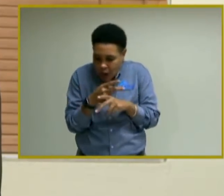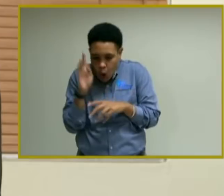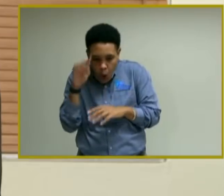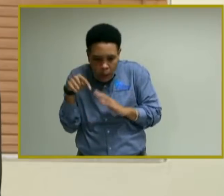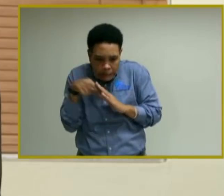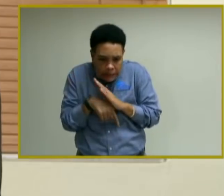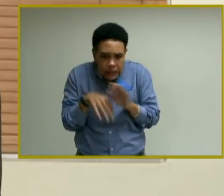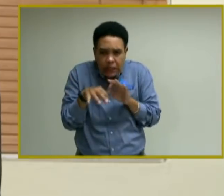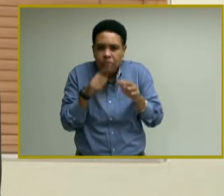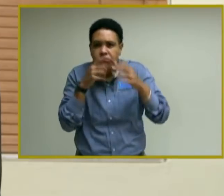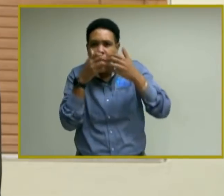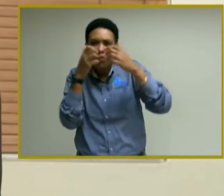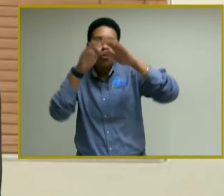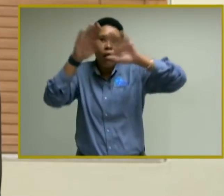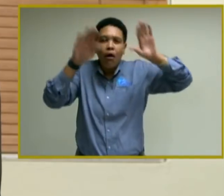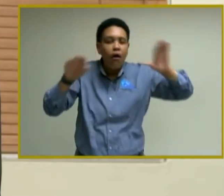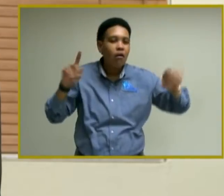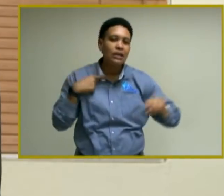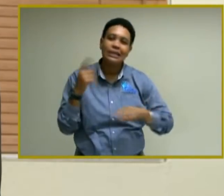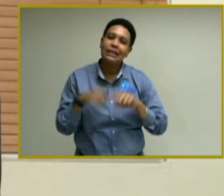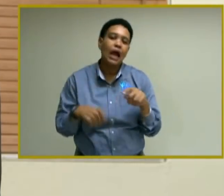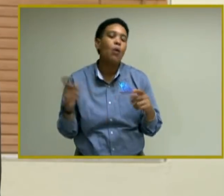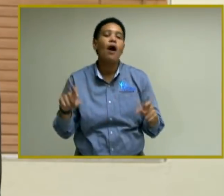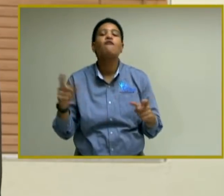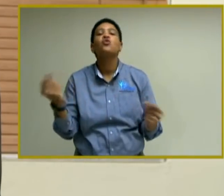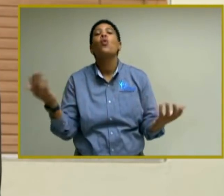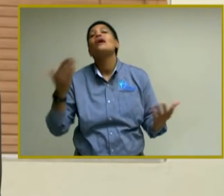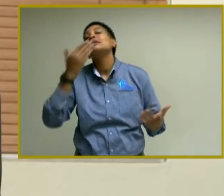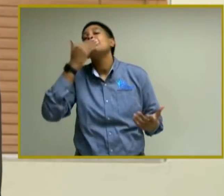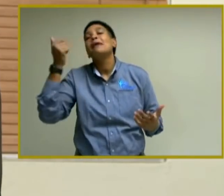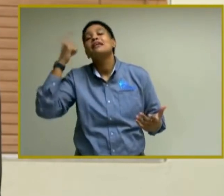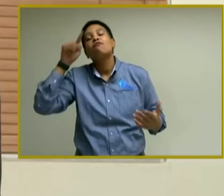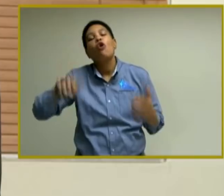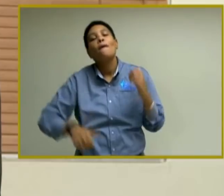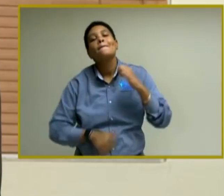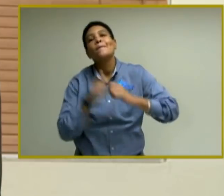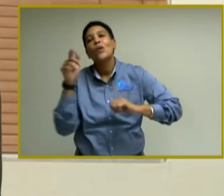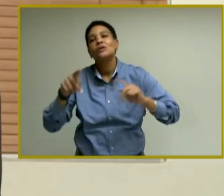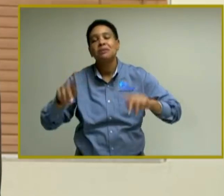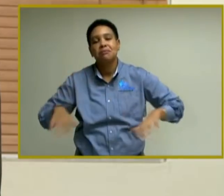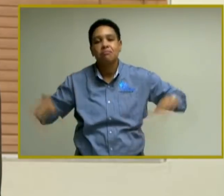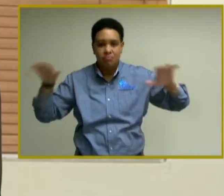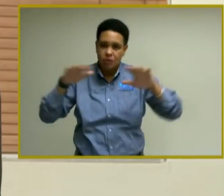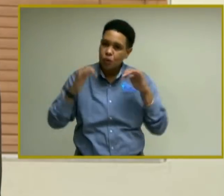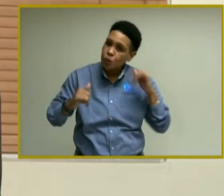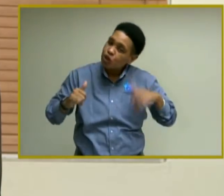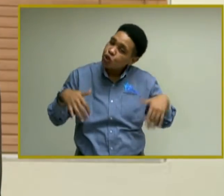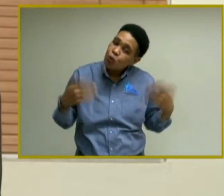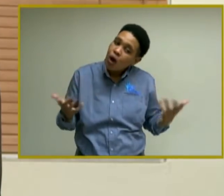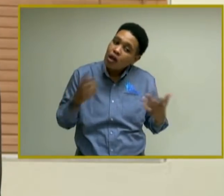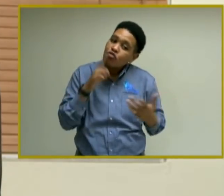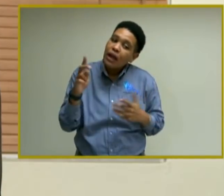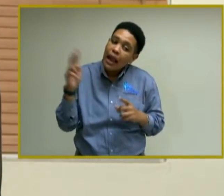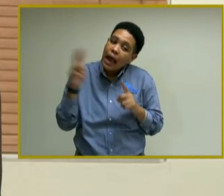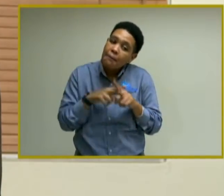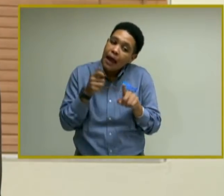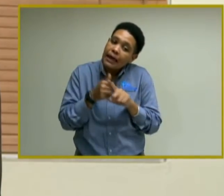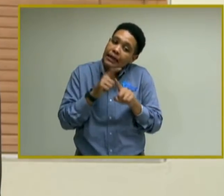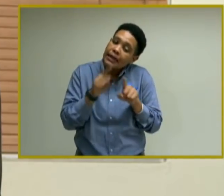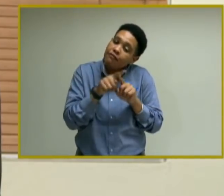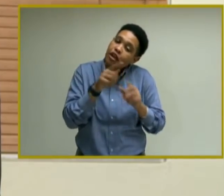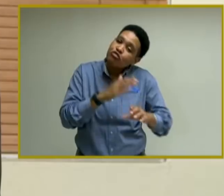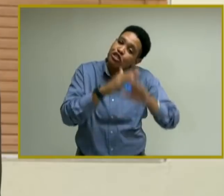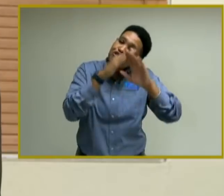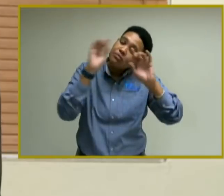everybody. And so we have to do what is the best for the most persons, which is to apply the